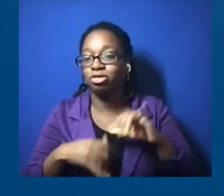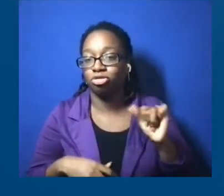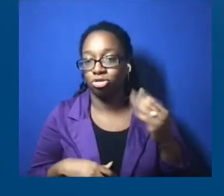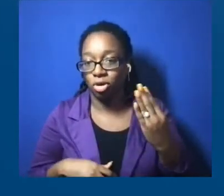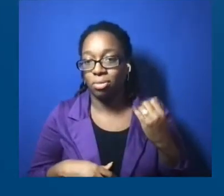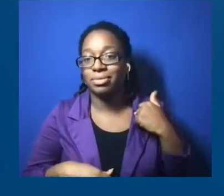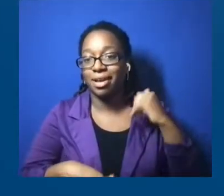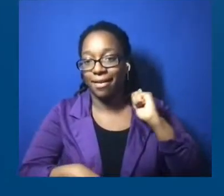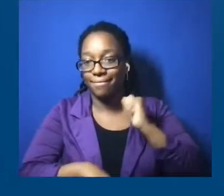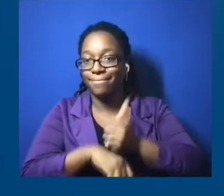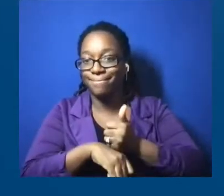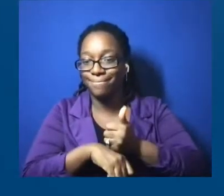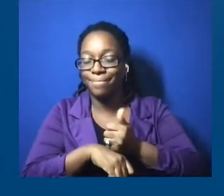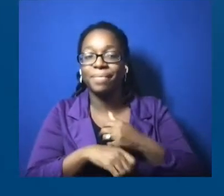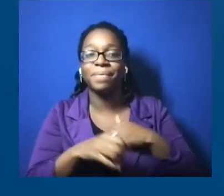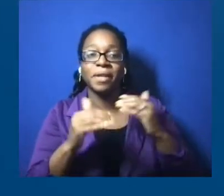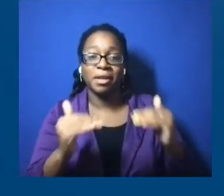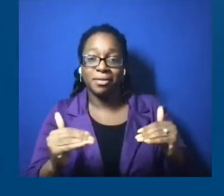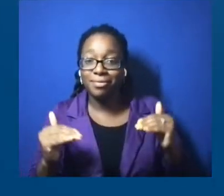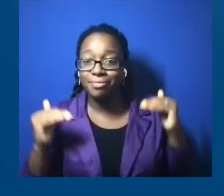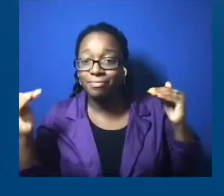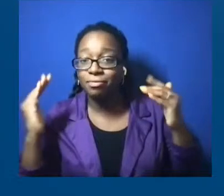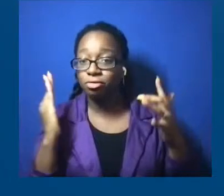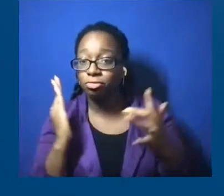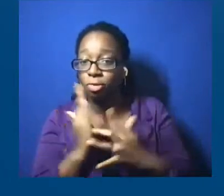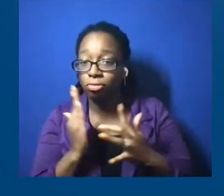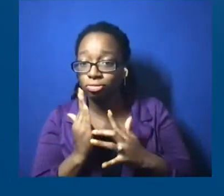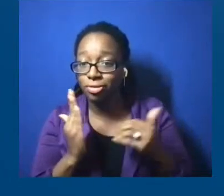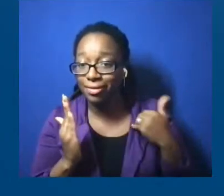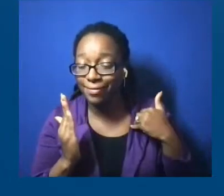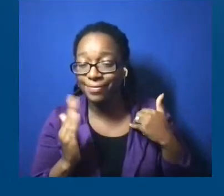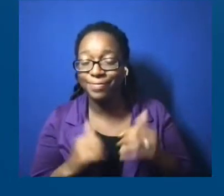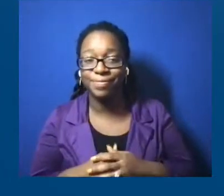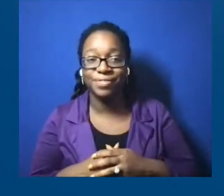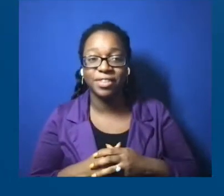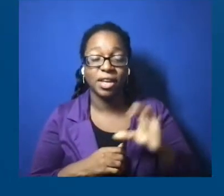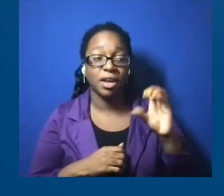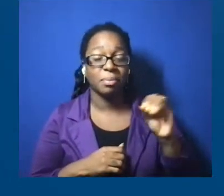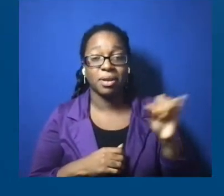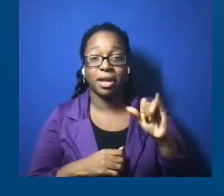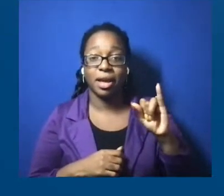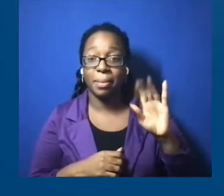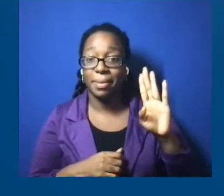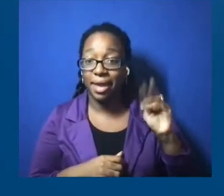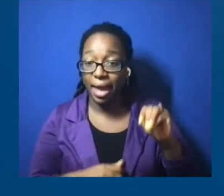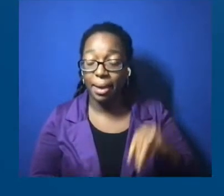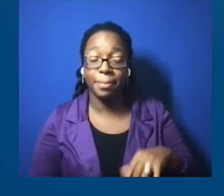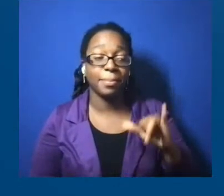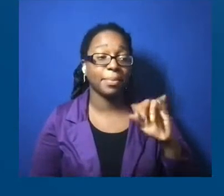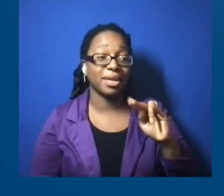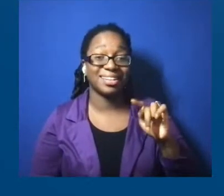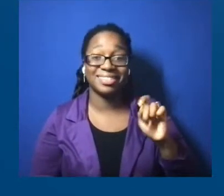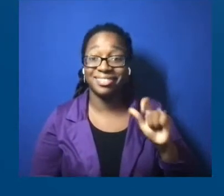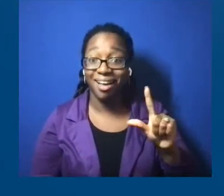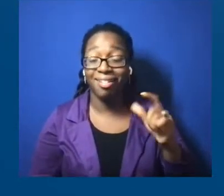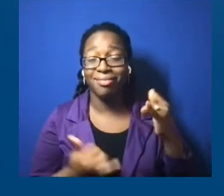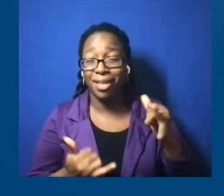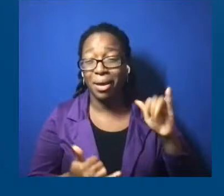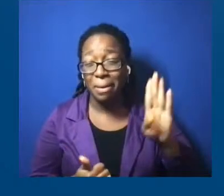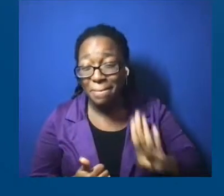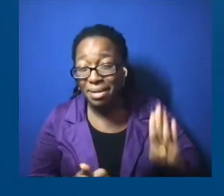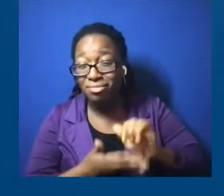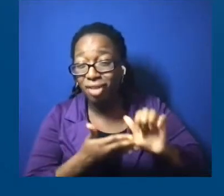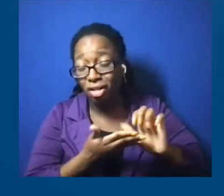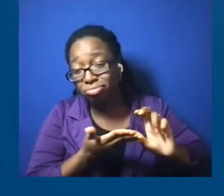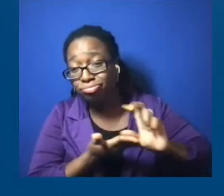and advanced technologies, with companies like IBM and Intel investing billions of dollars to